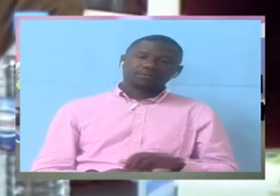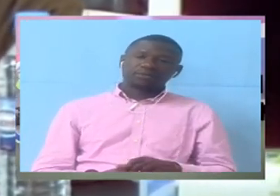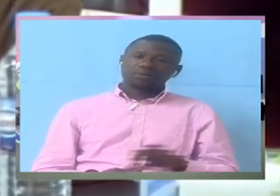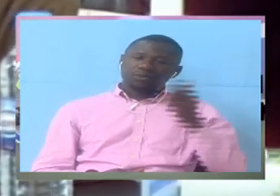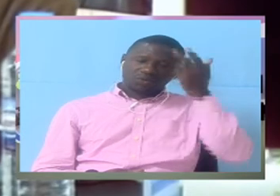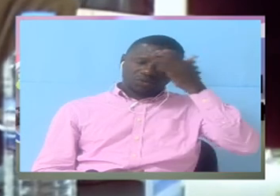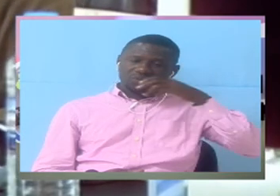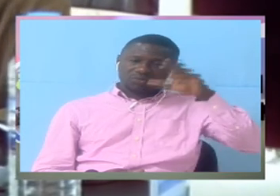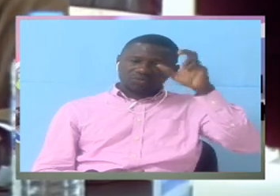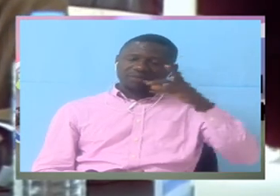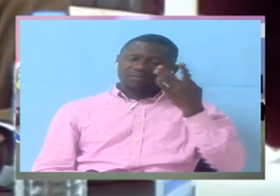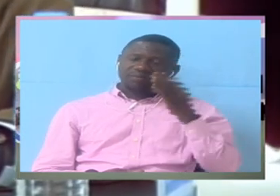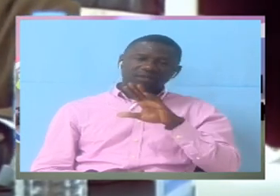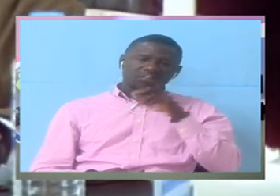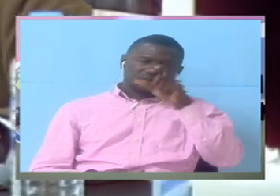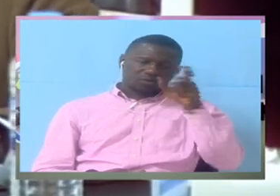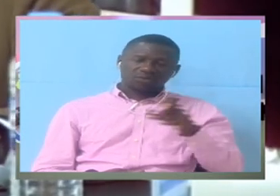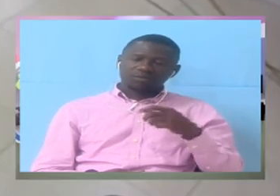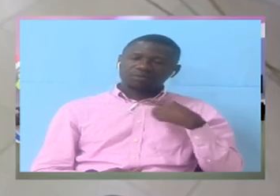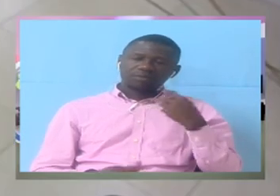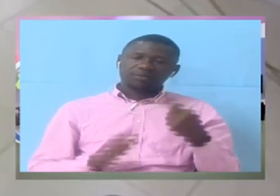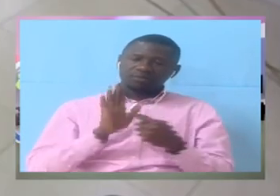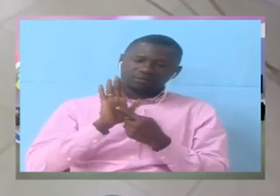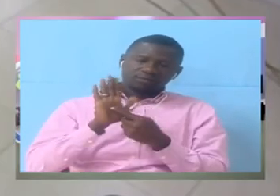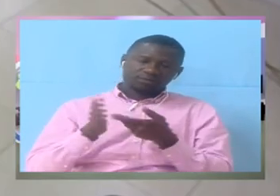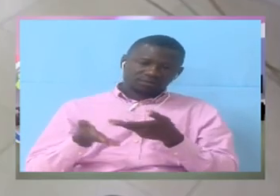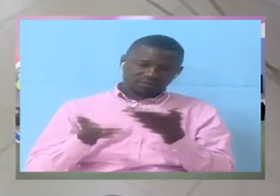if you have any questions, may please indicate.